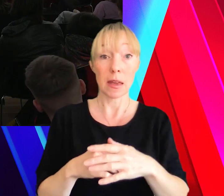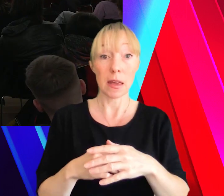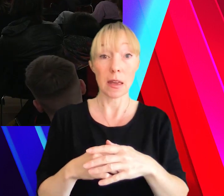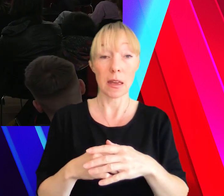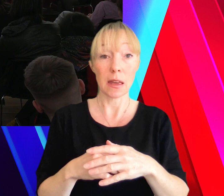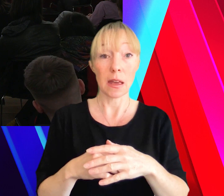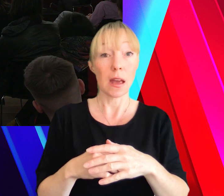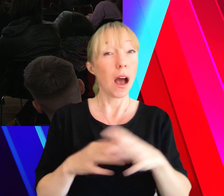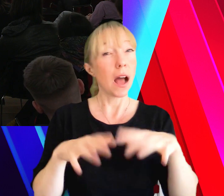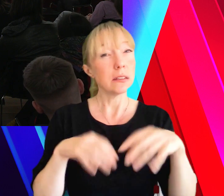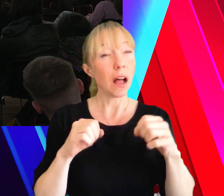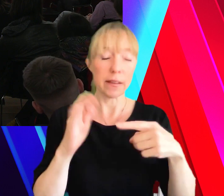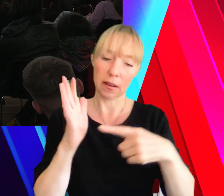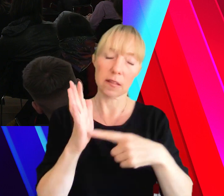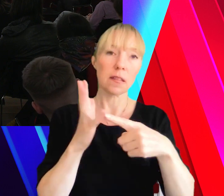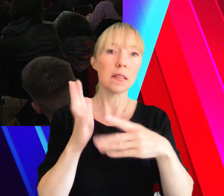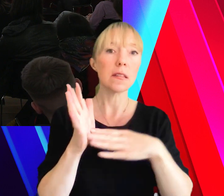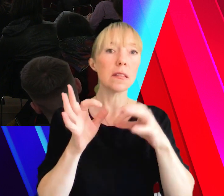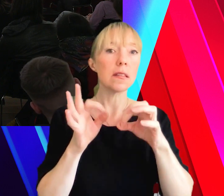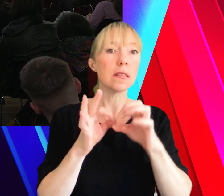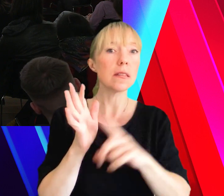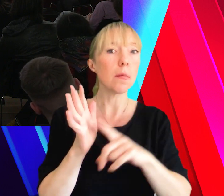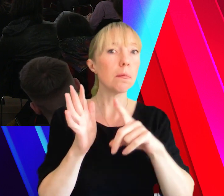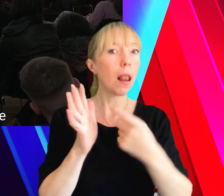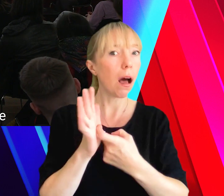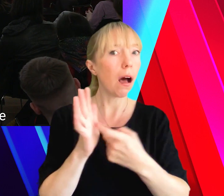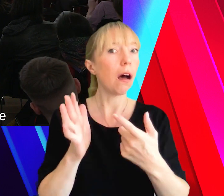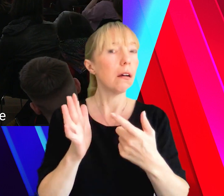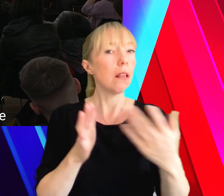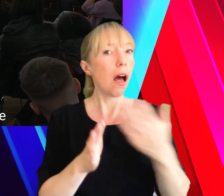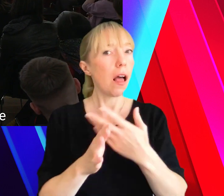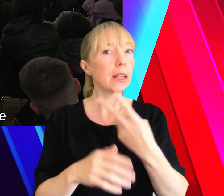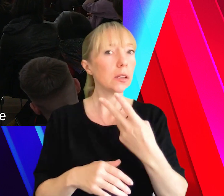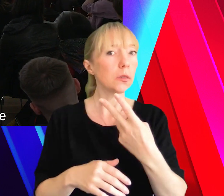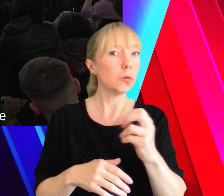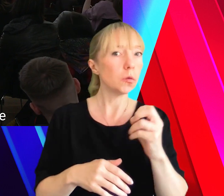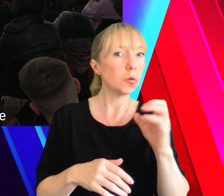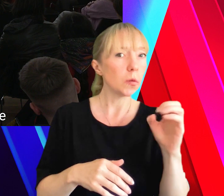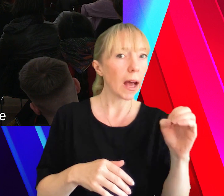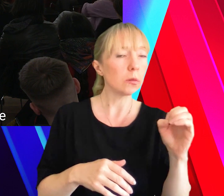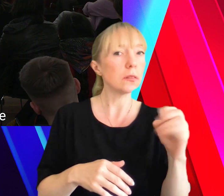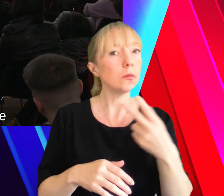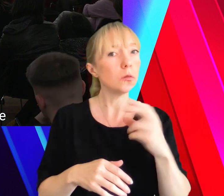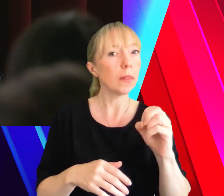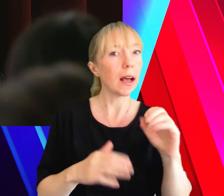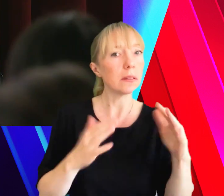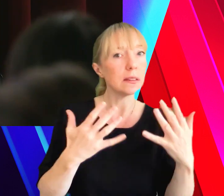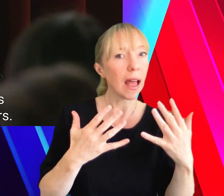I think for me, perhaps showing my age, it was Tumblr in like the early 2000s, 2010s, where it was just